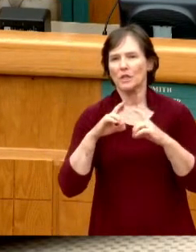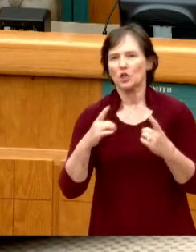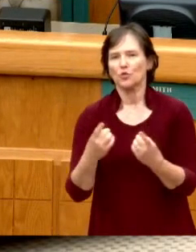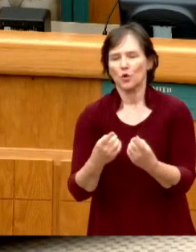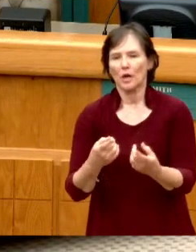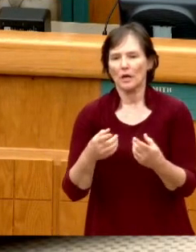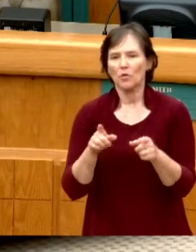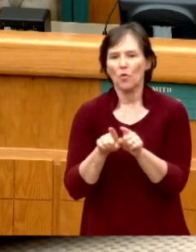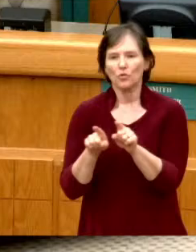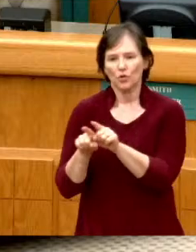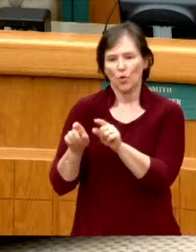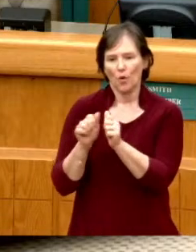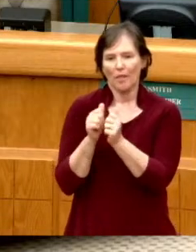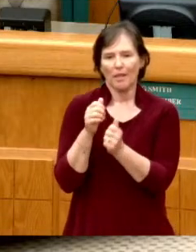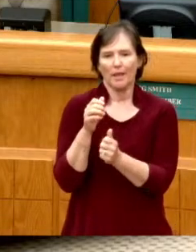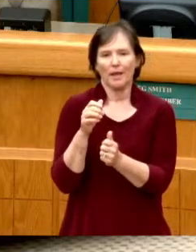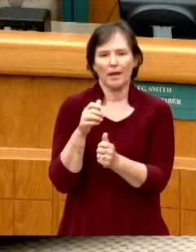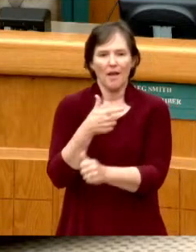mega vaccination